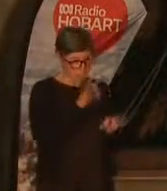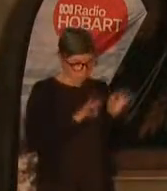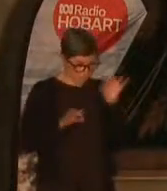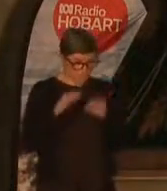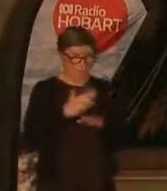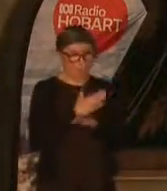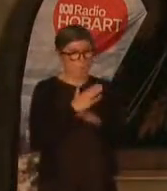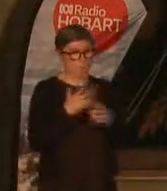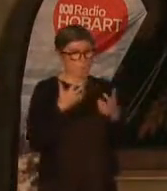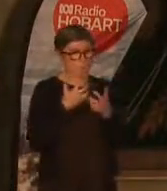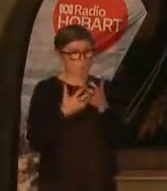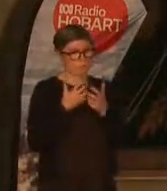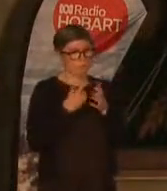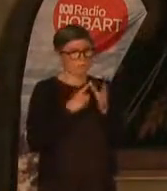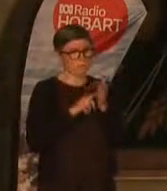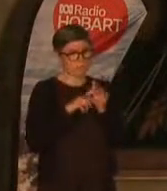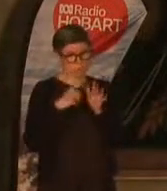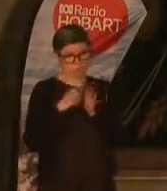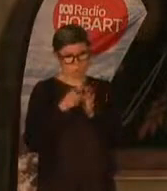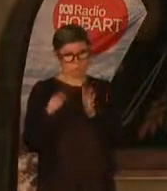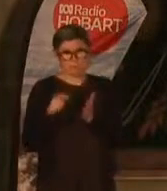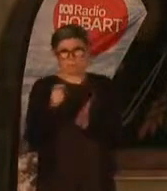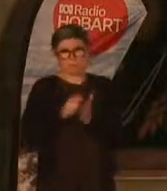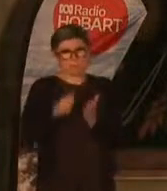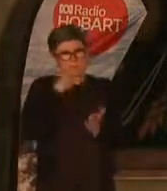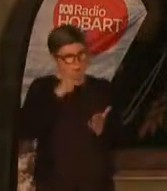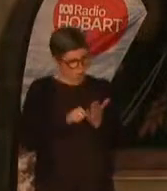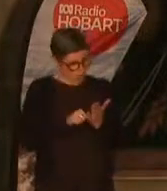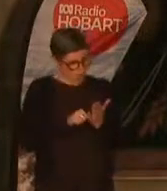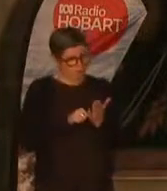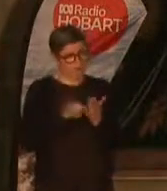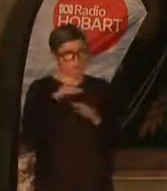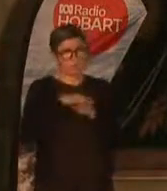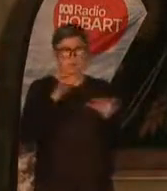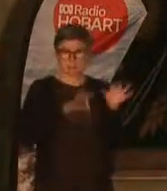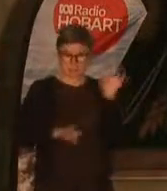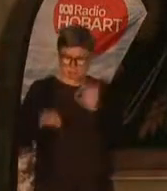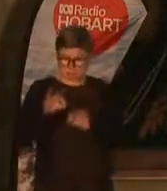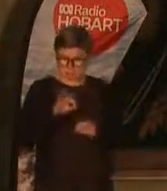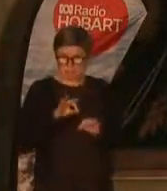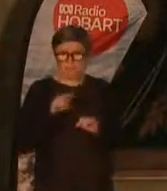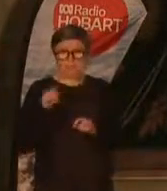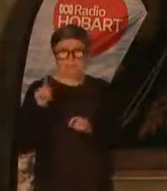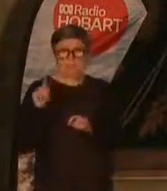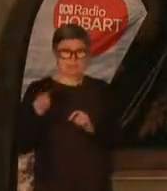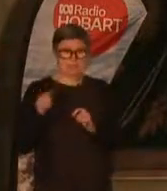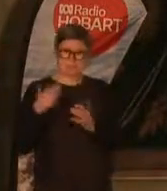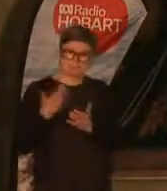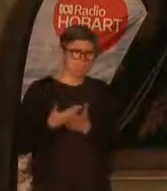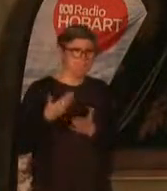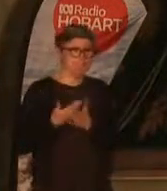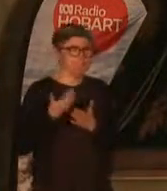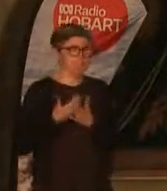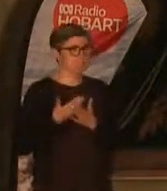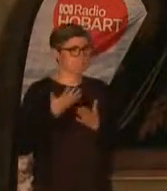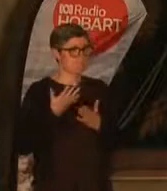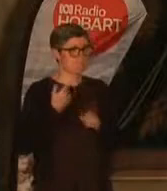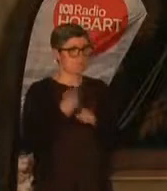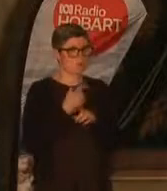of Auckland wrote an open letter called In the Defence of Science, where they got stuck into curriculum changes